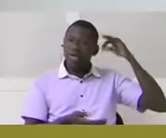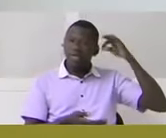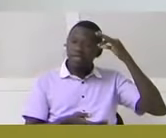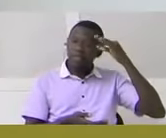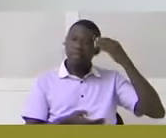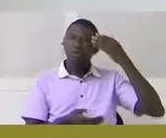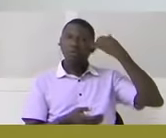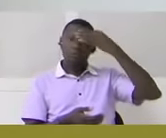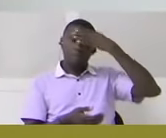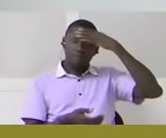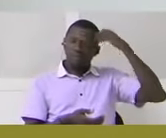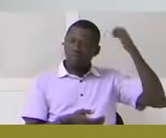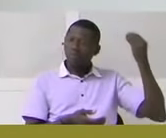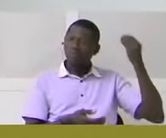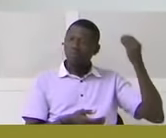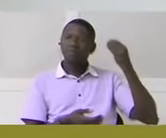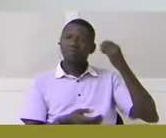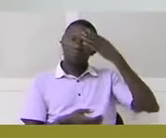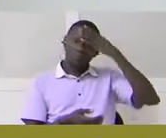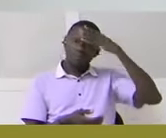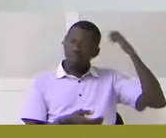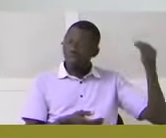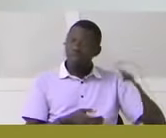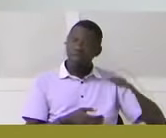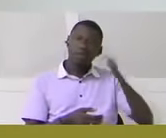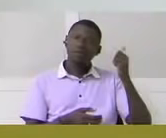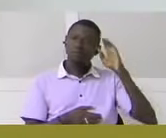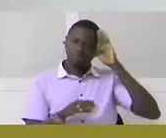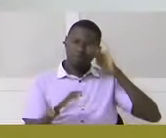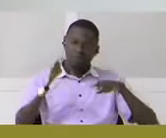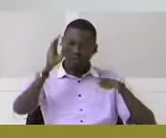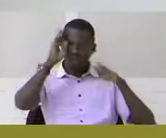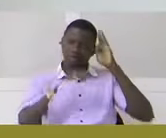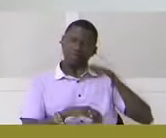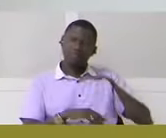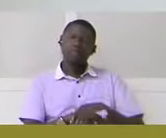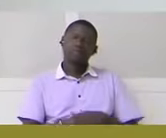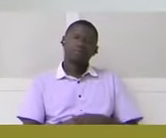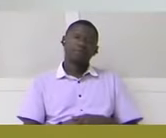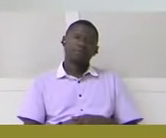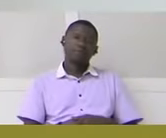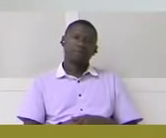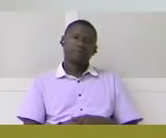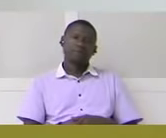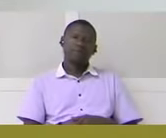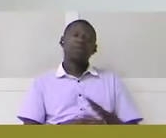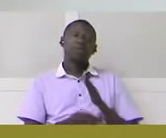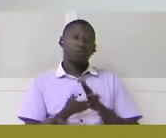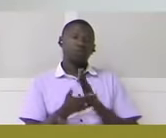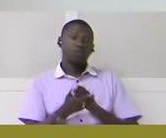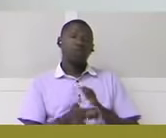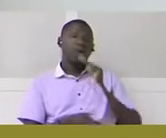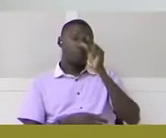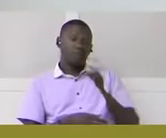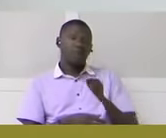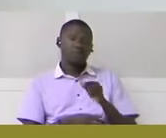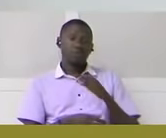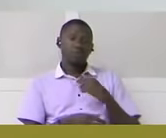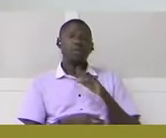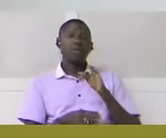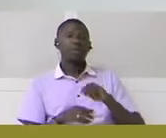Every human being is a sinner. But it is good for one to know his wrongs and